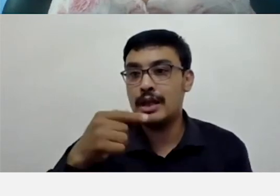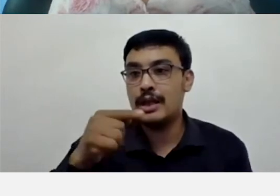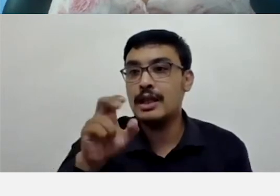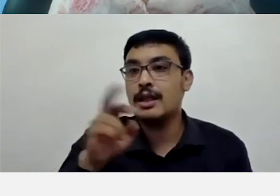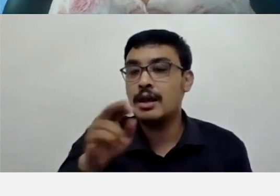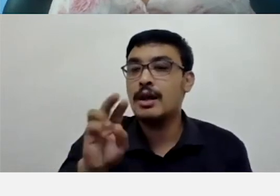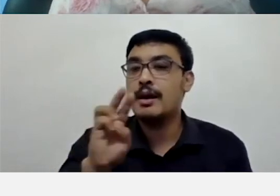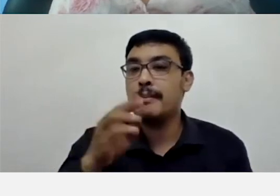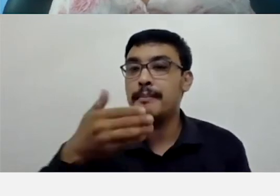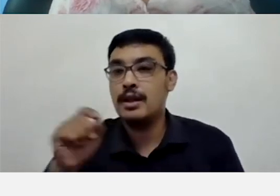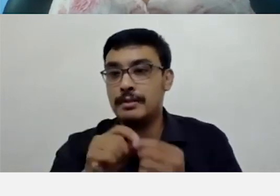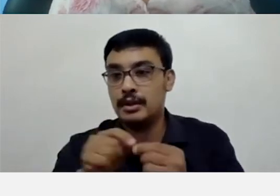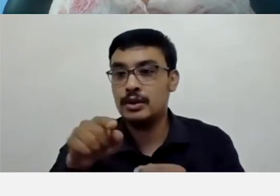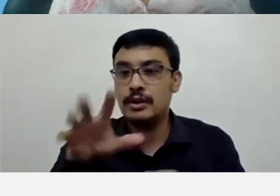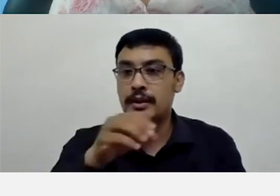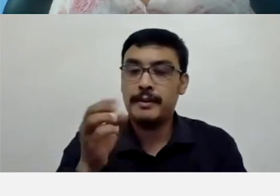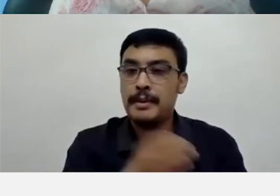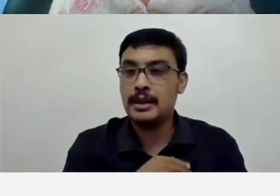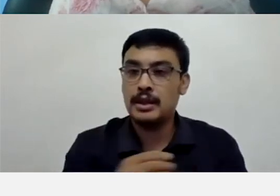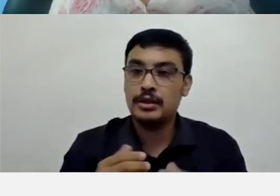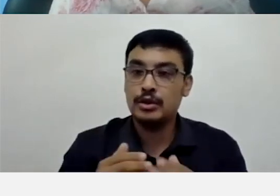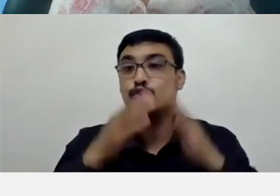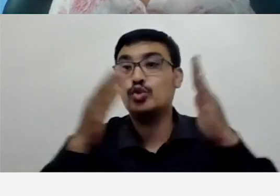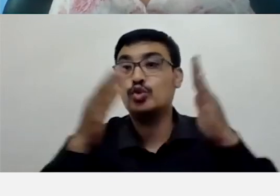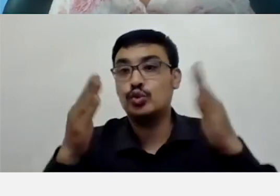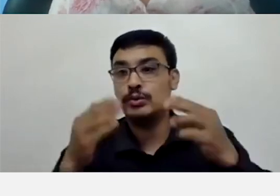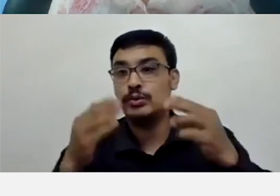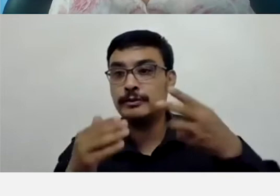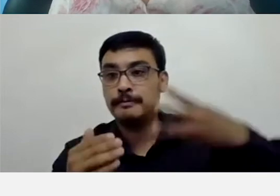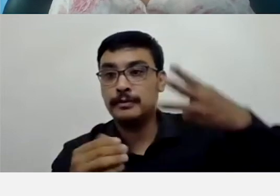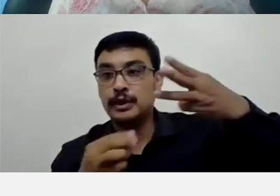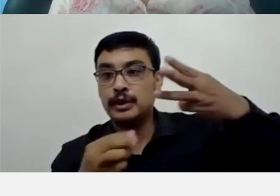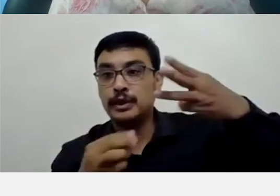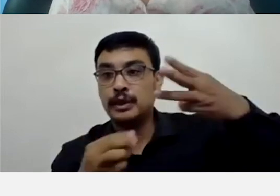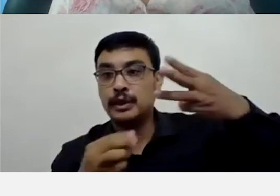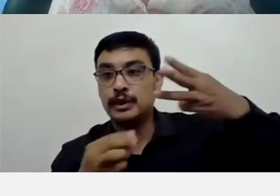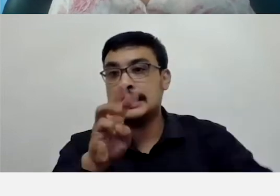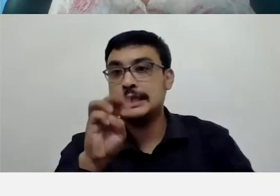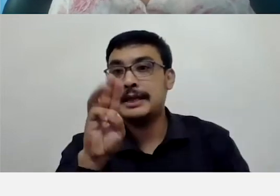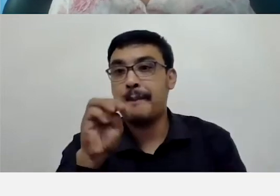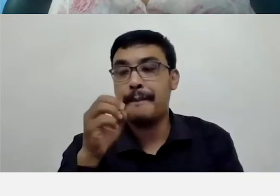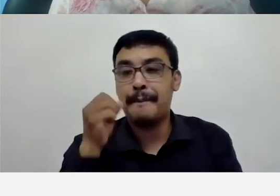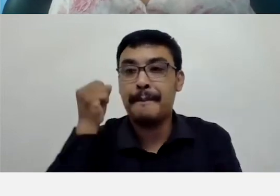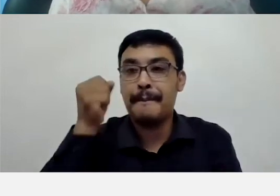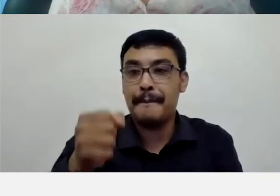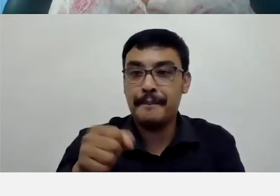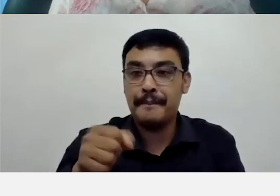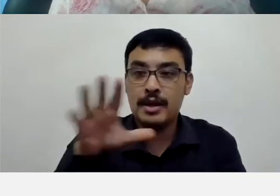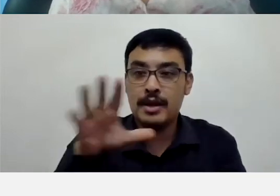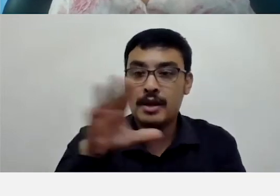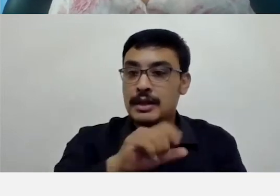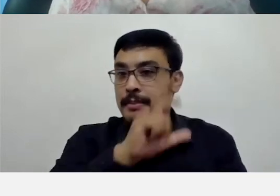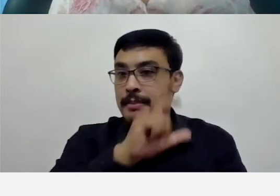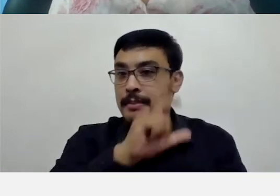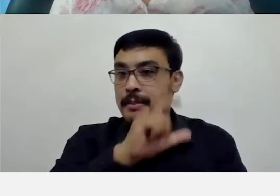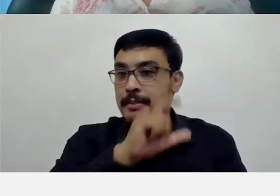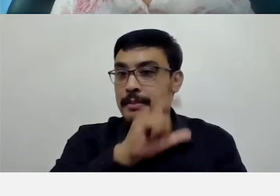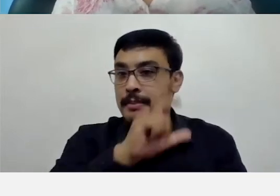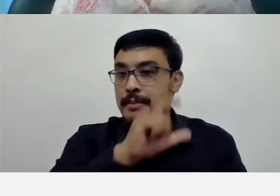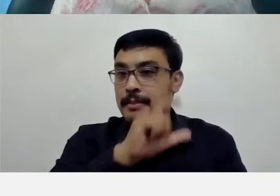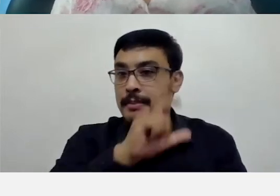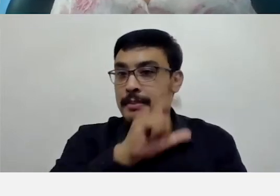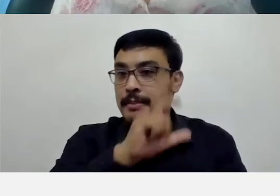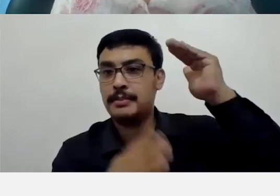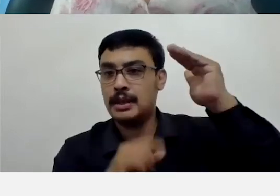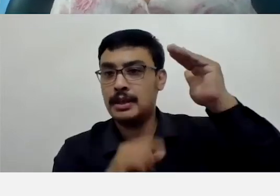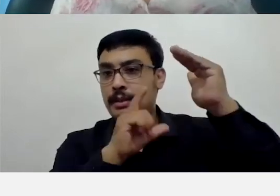tallest temple of Nepal. So its height is a 30-meter above the all that plinth. So